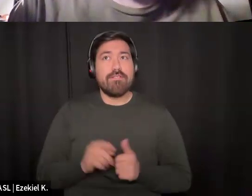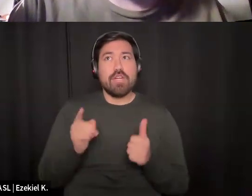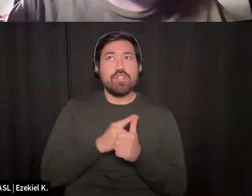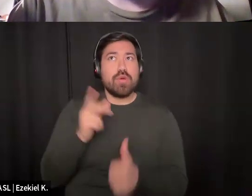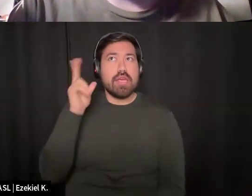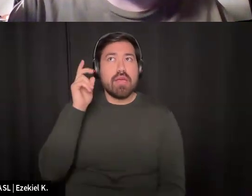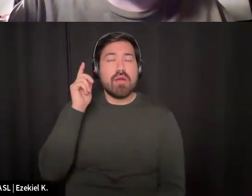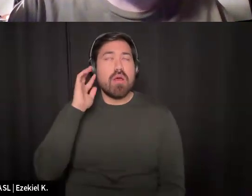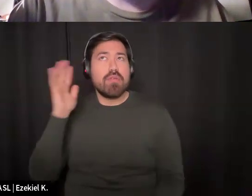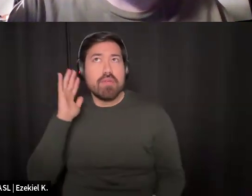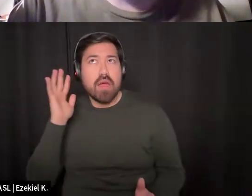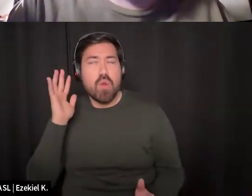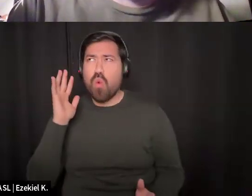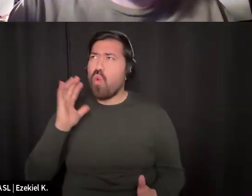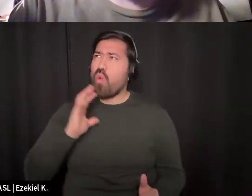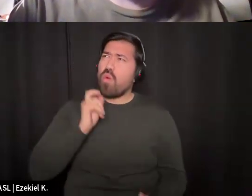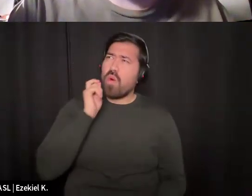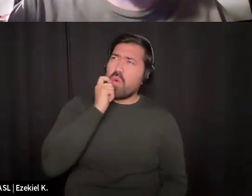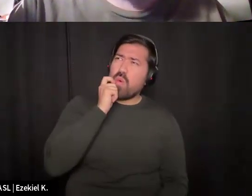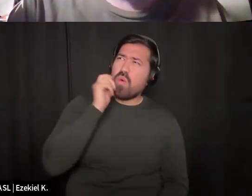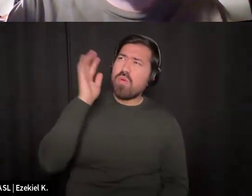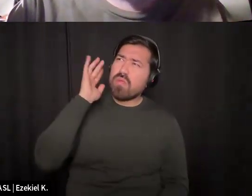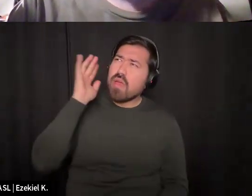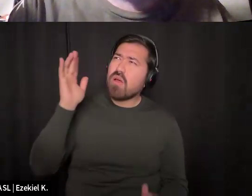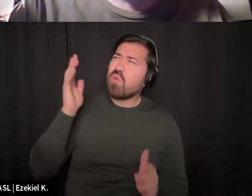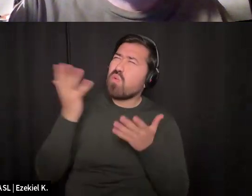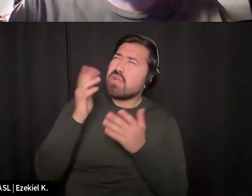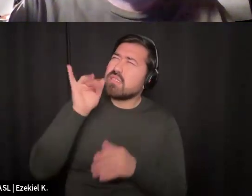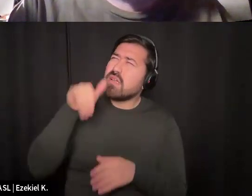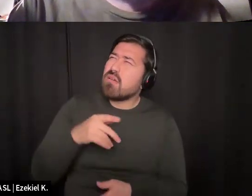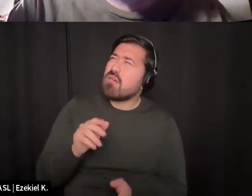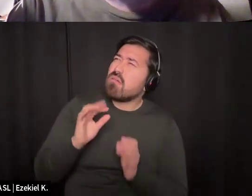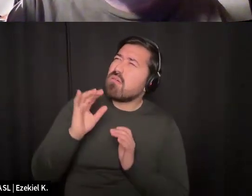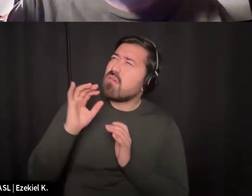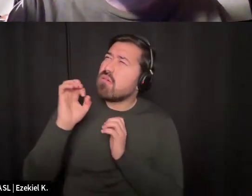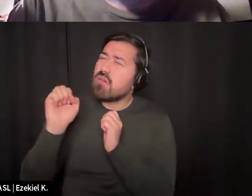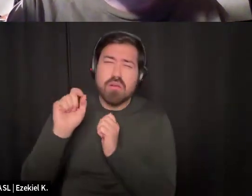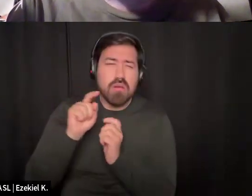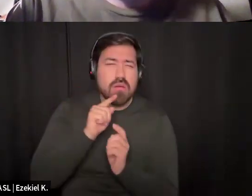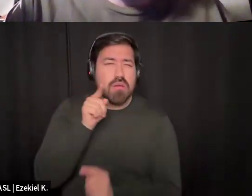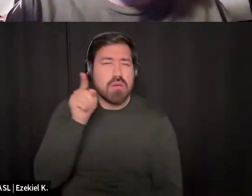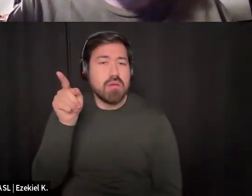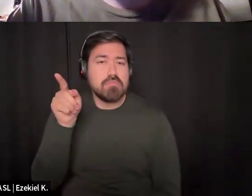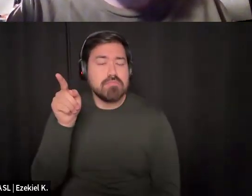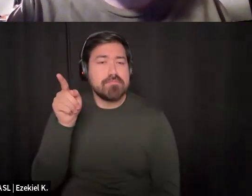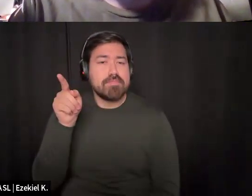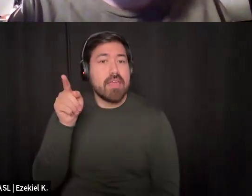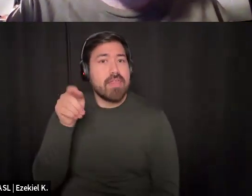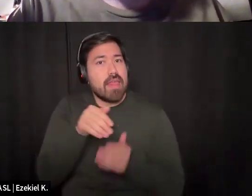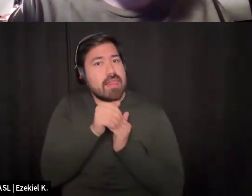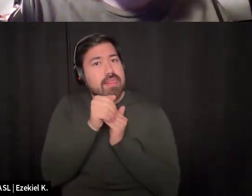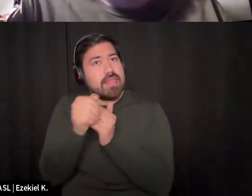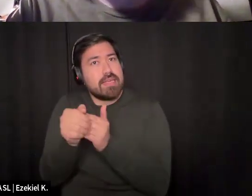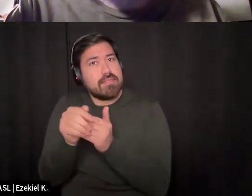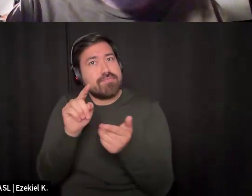like, oh, that's such a cool sound, and then you want to know what it is. And so that mindfulness can actually lead to maybe not